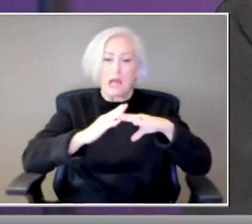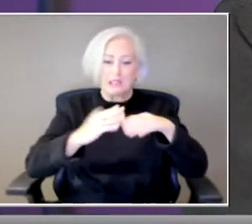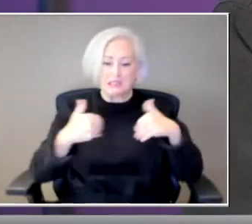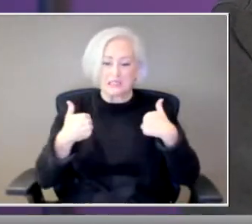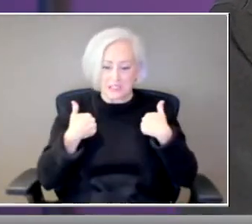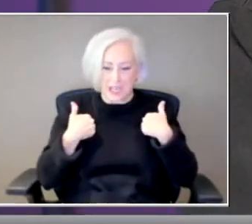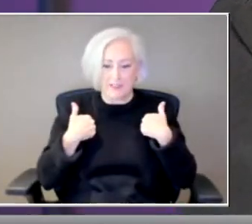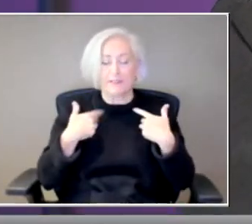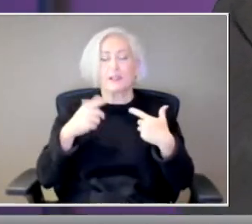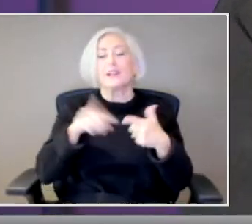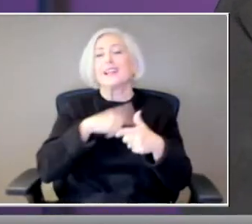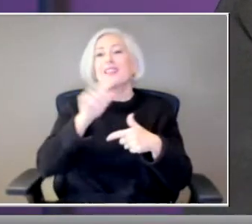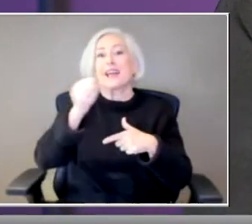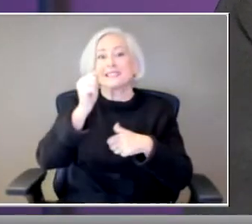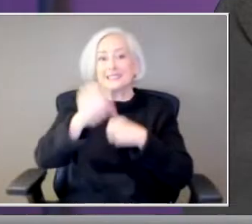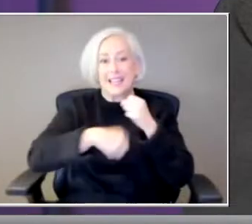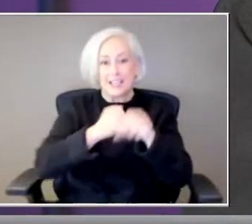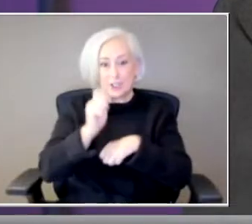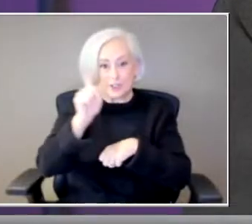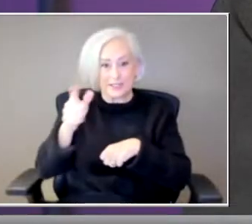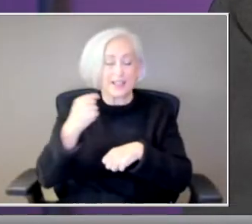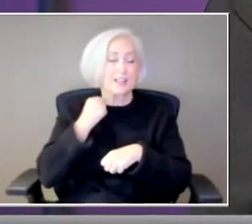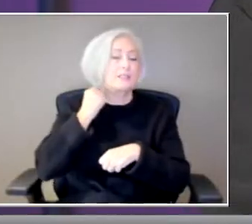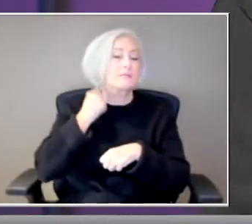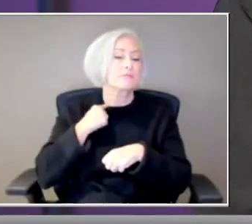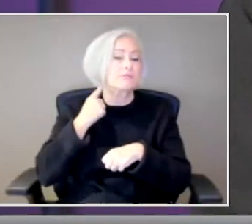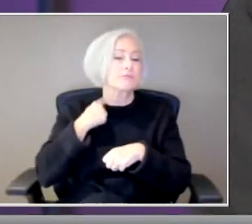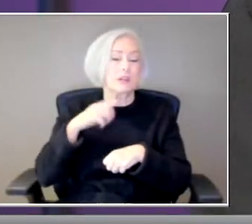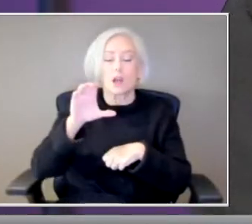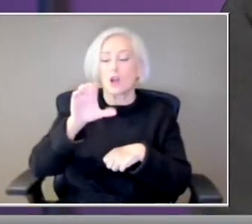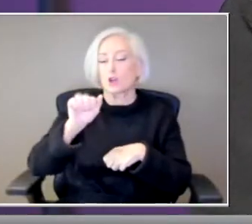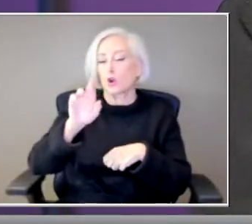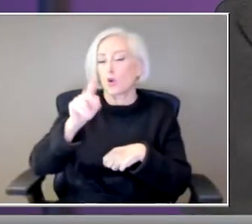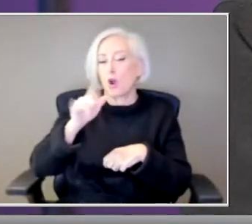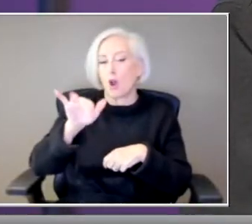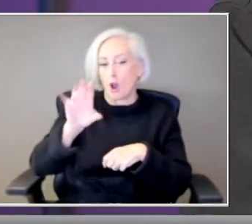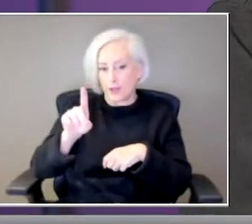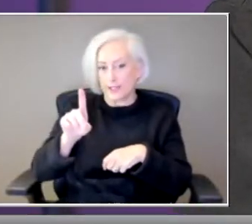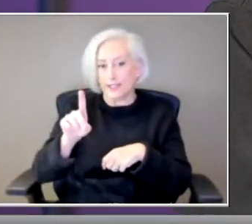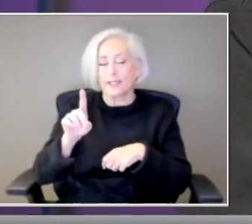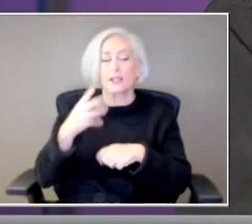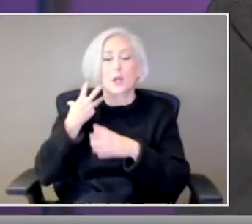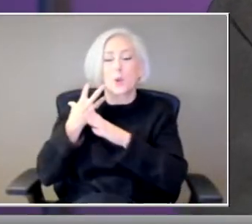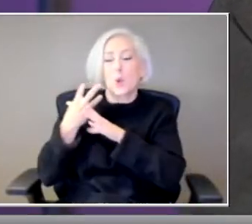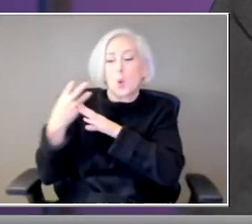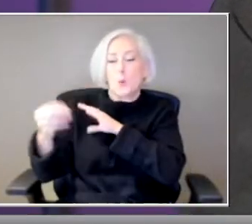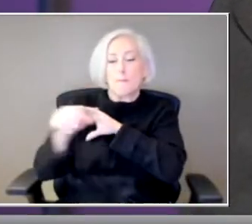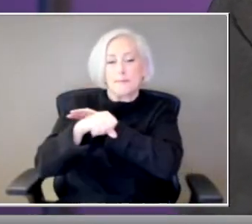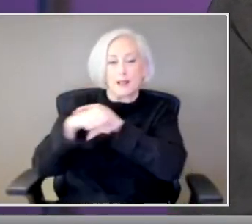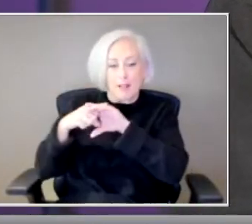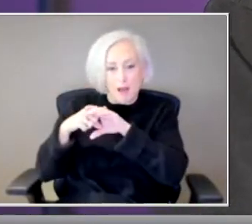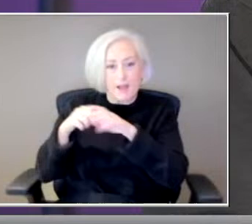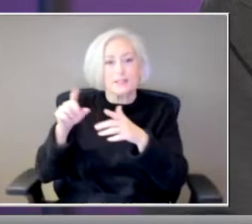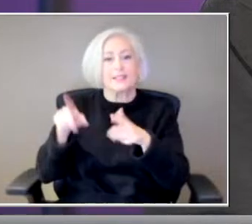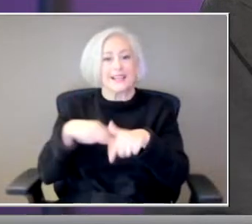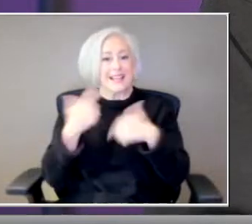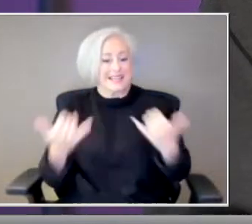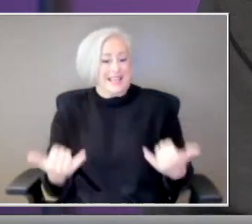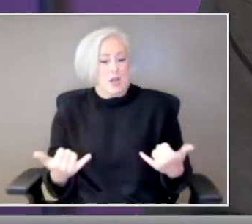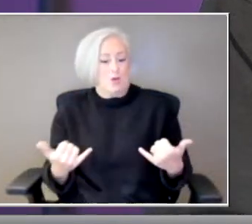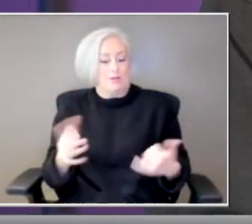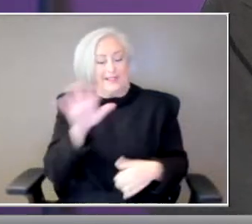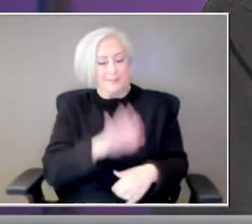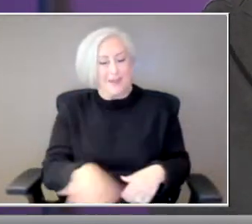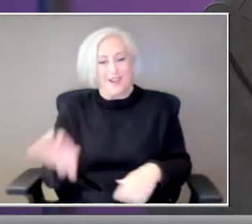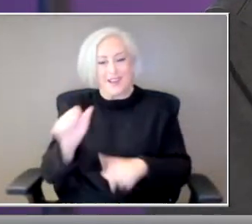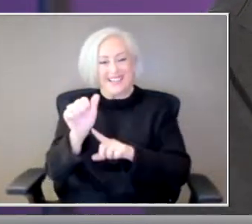10 years later, I had my carotid artery done, and now this, you know. So it seems like every time I turn, about every 10 years or so, I'm in